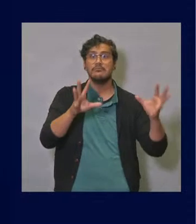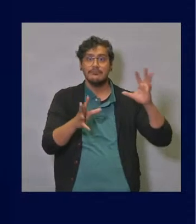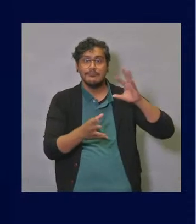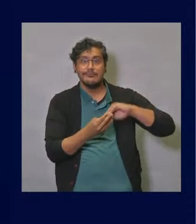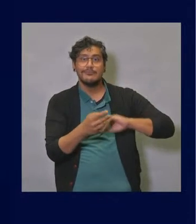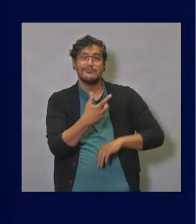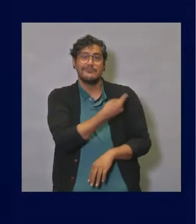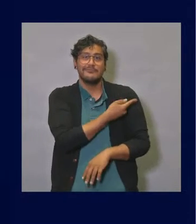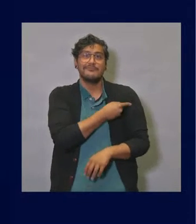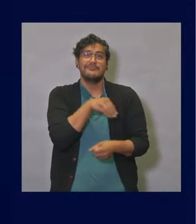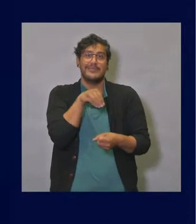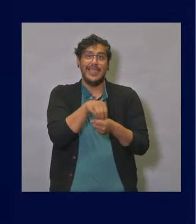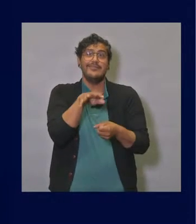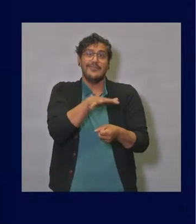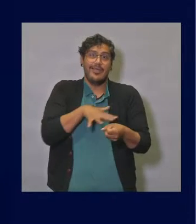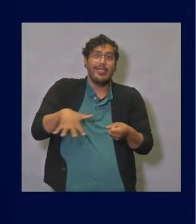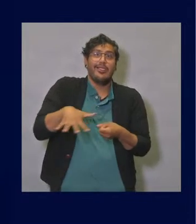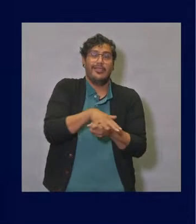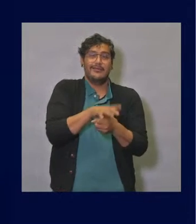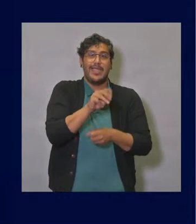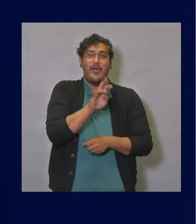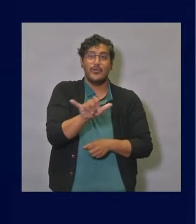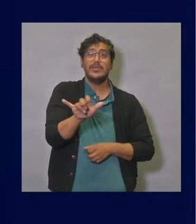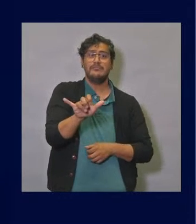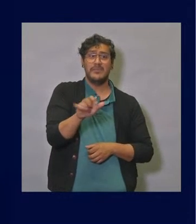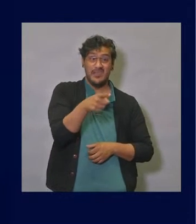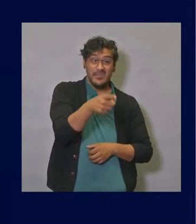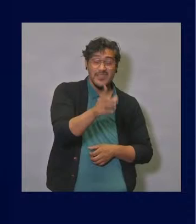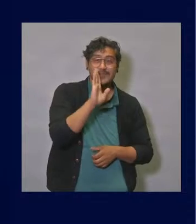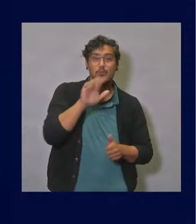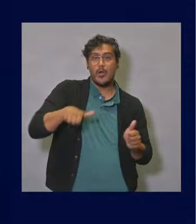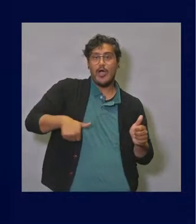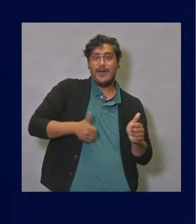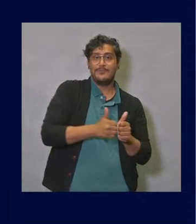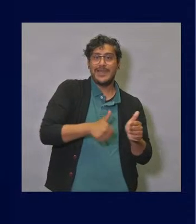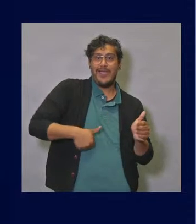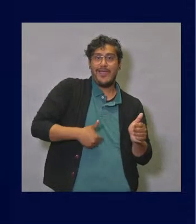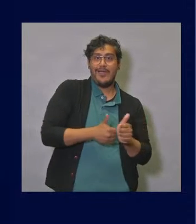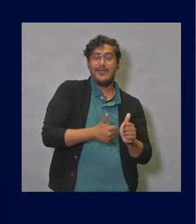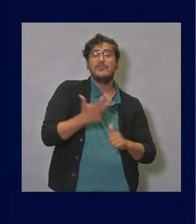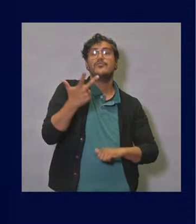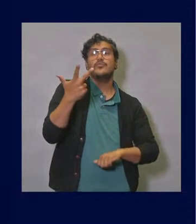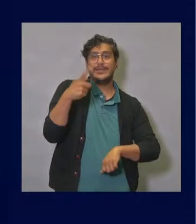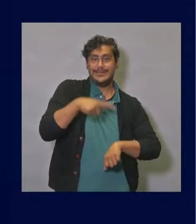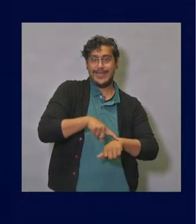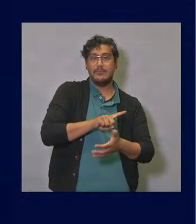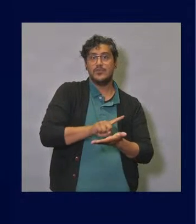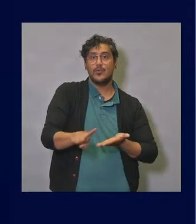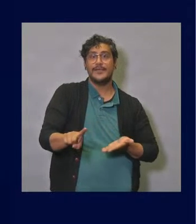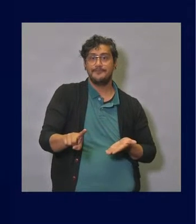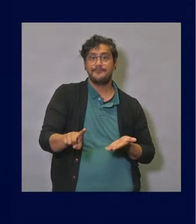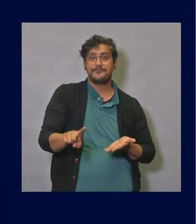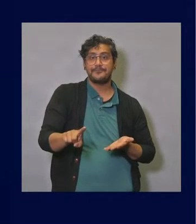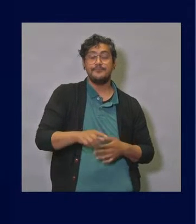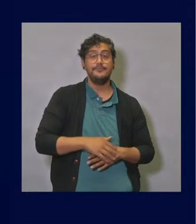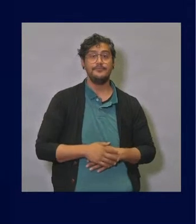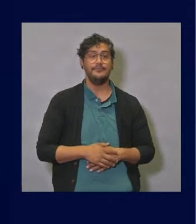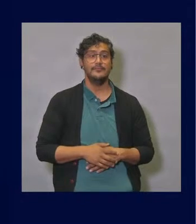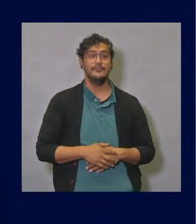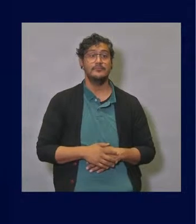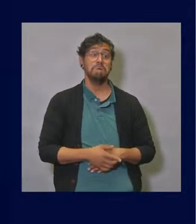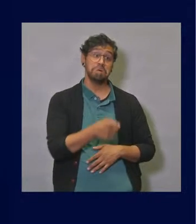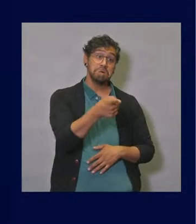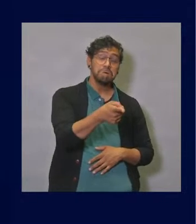entire county, and we expect to update this data 3 times a week. The Data Explorer allows you to explore